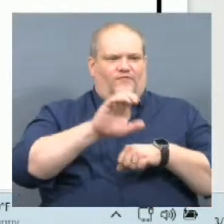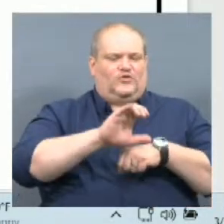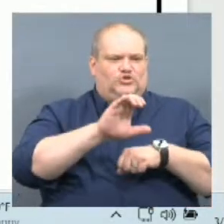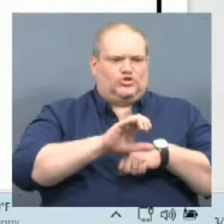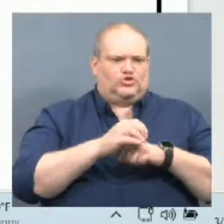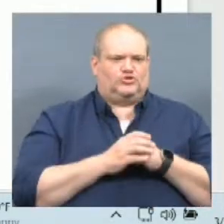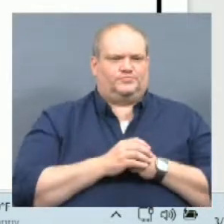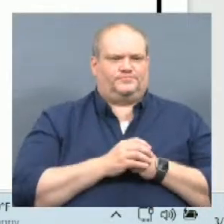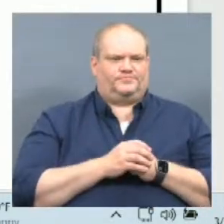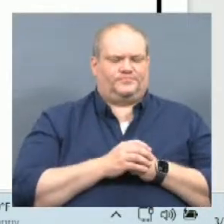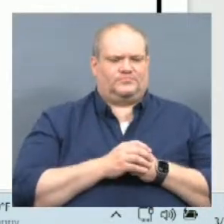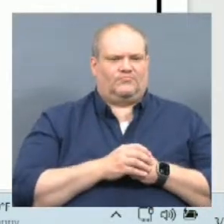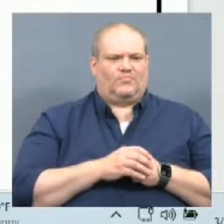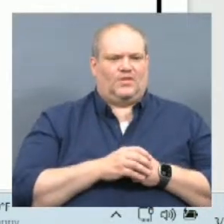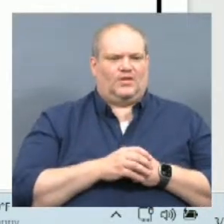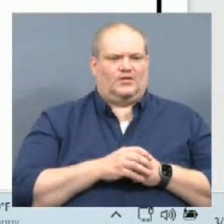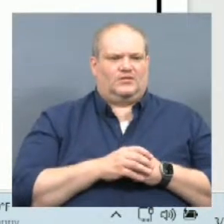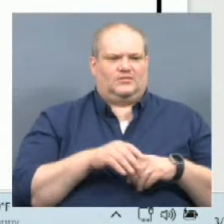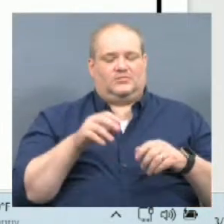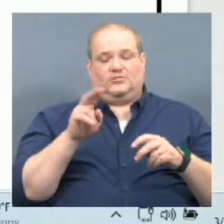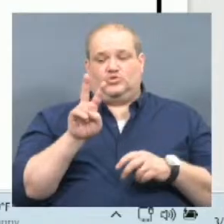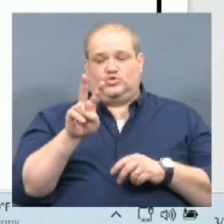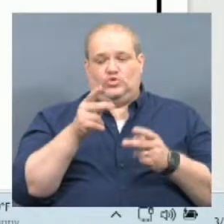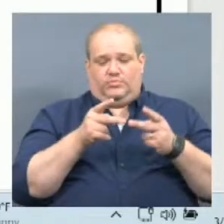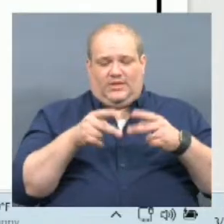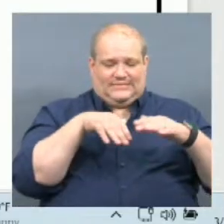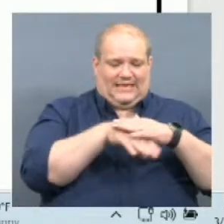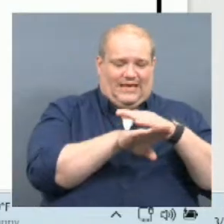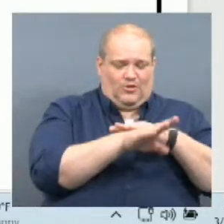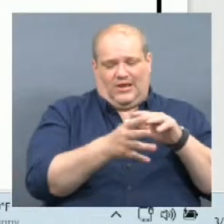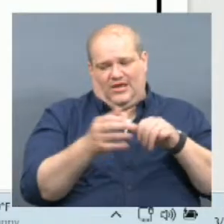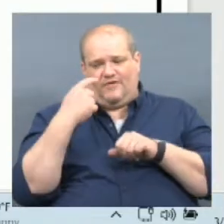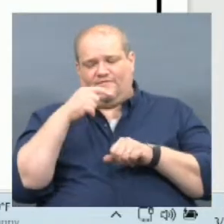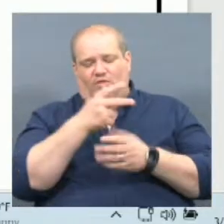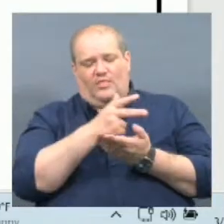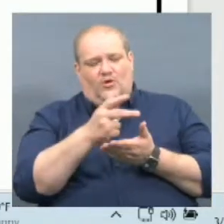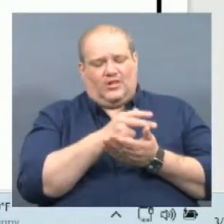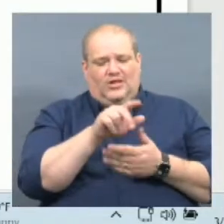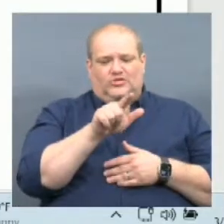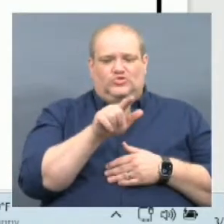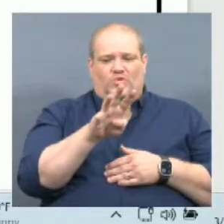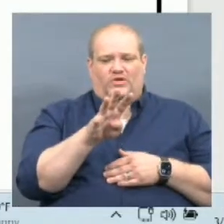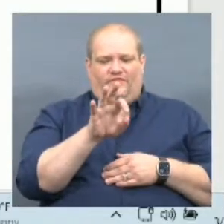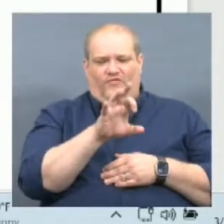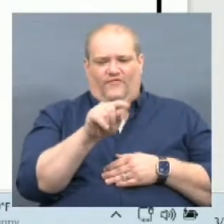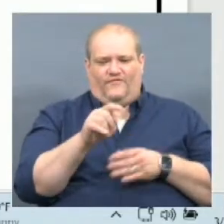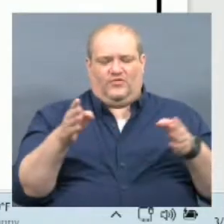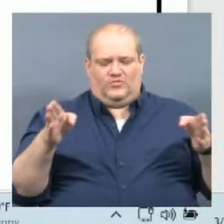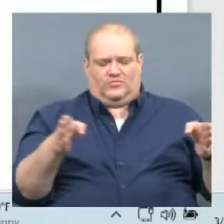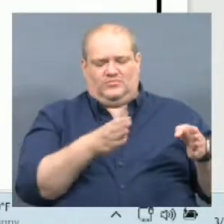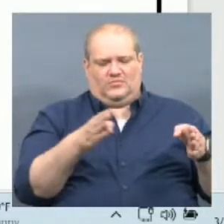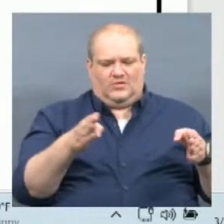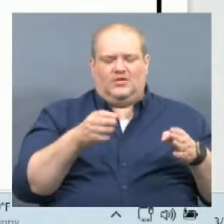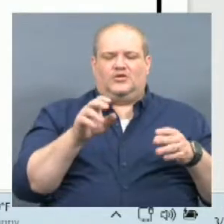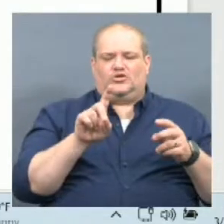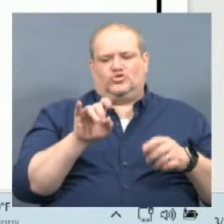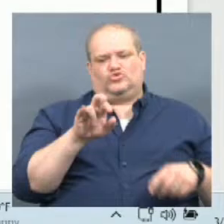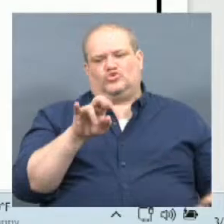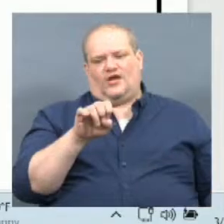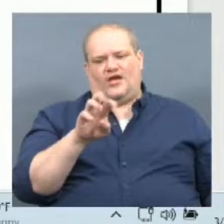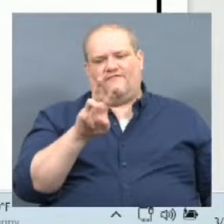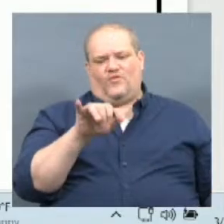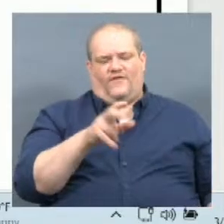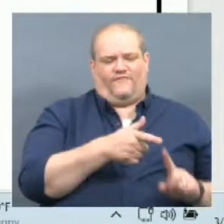church. 2 points of ingress egress are proposed for the parking lot, a 24-foot wide driveway extending from J Street to